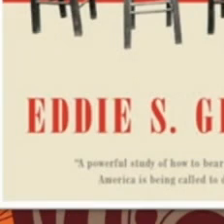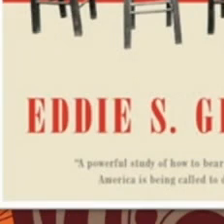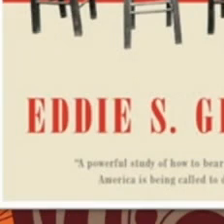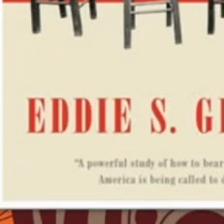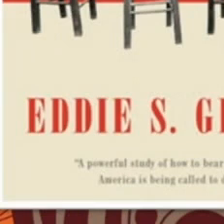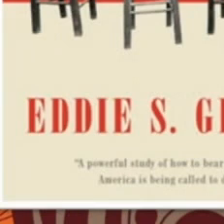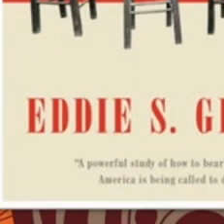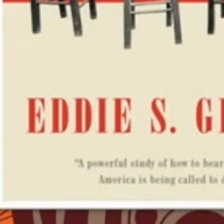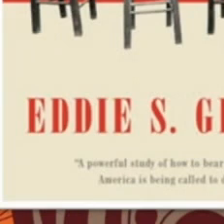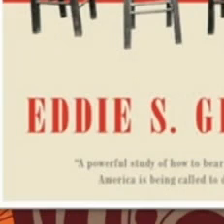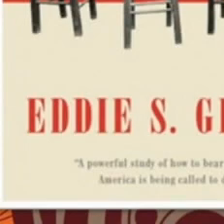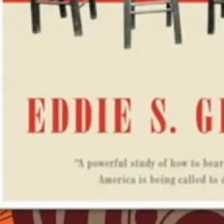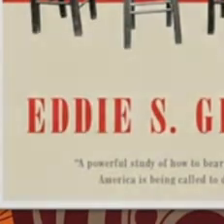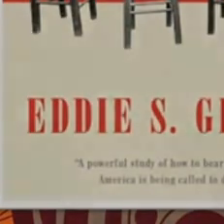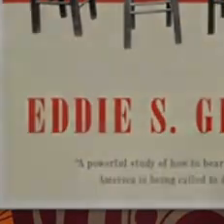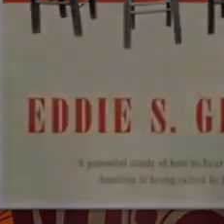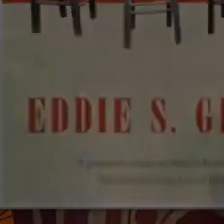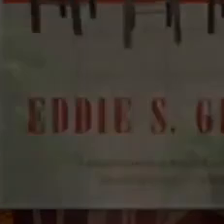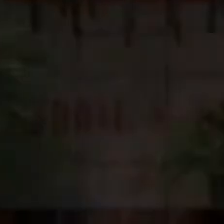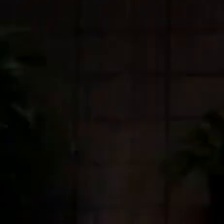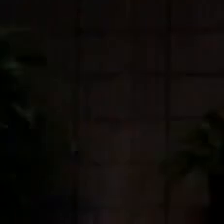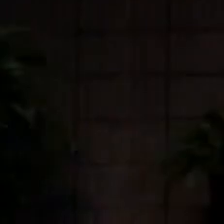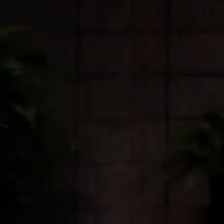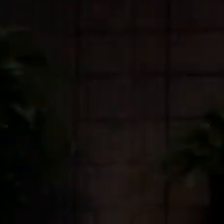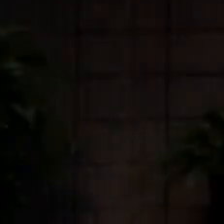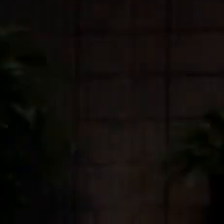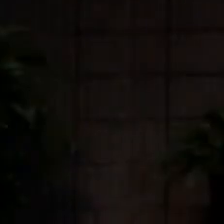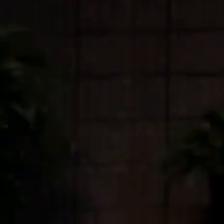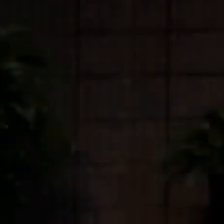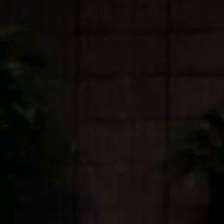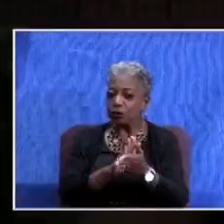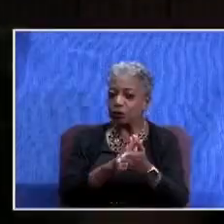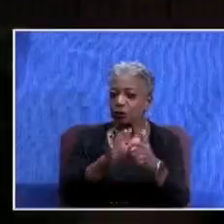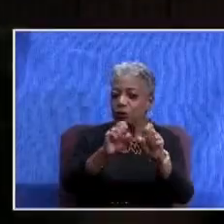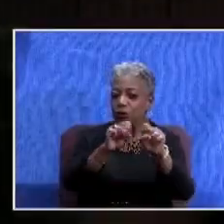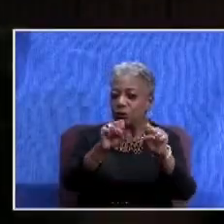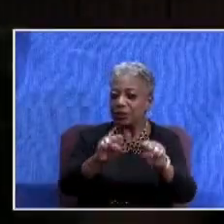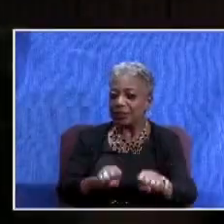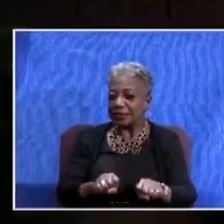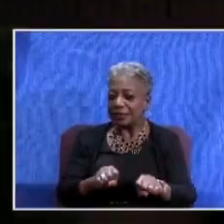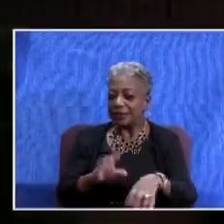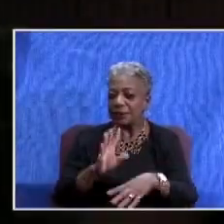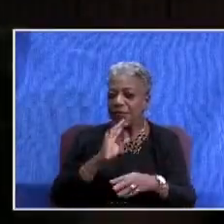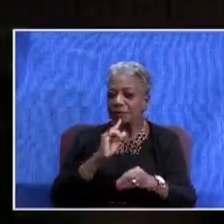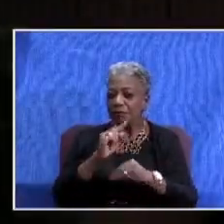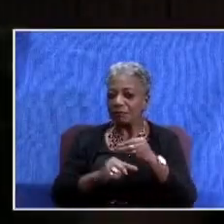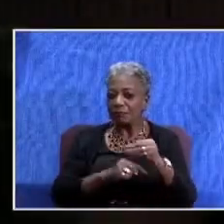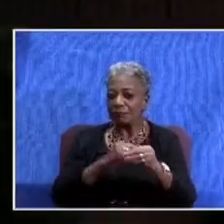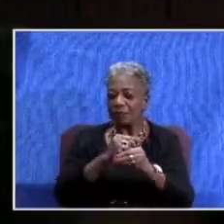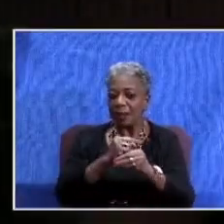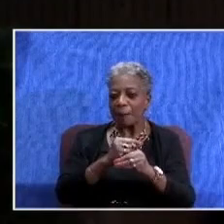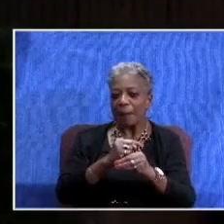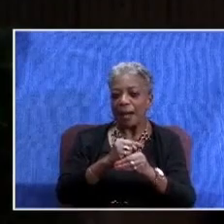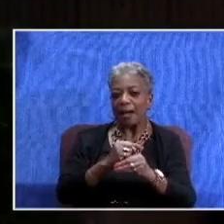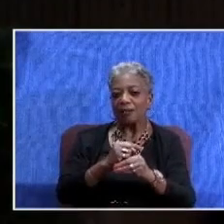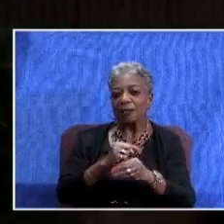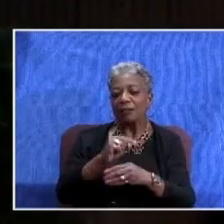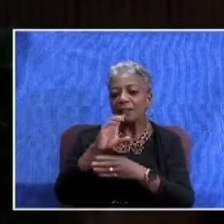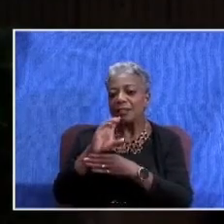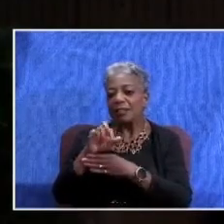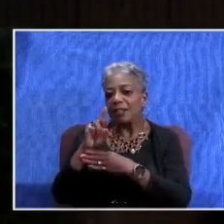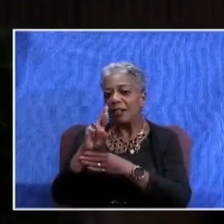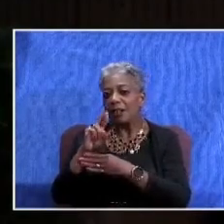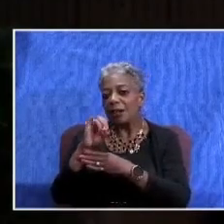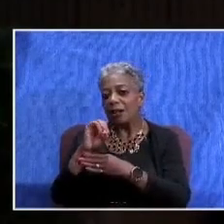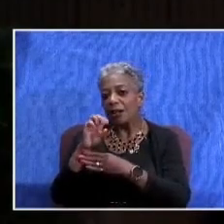going on in our school systems. This whole debate about critical race theory and excluding our history. We don't want to talk